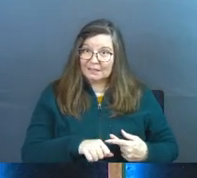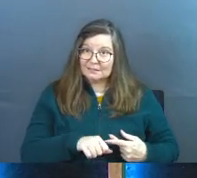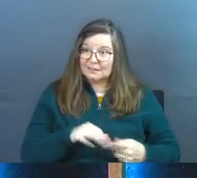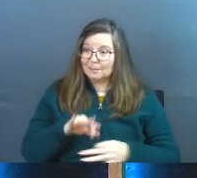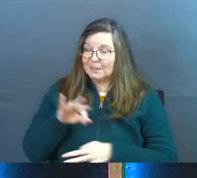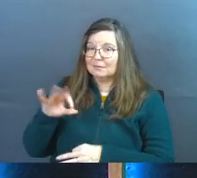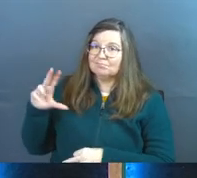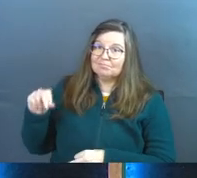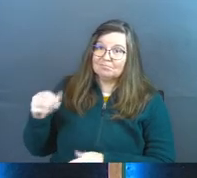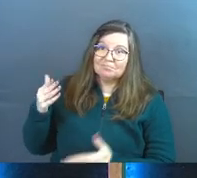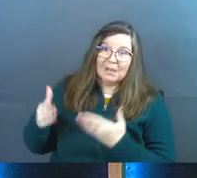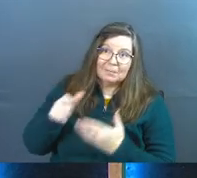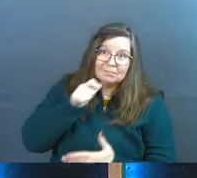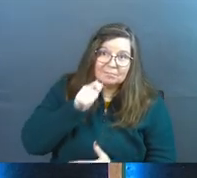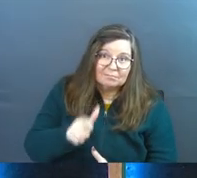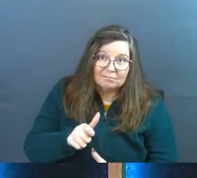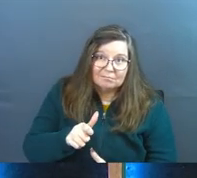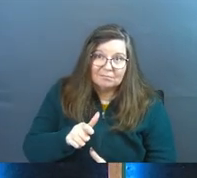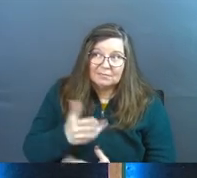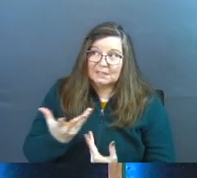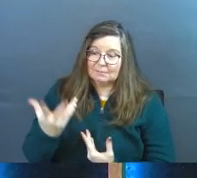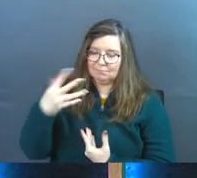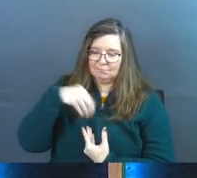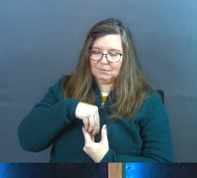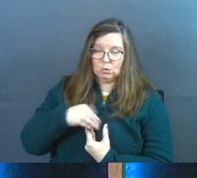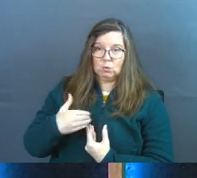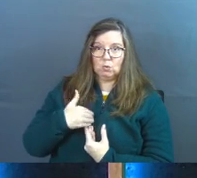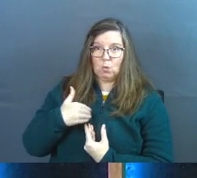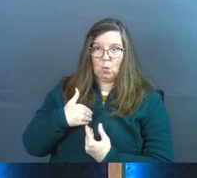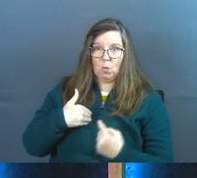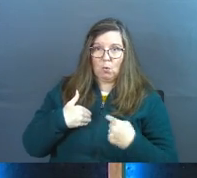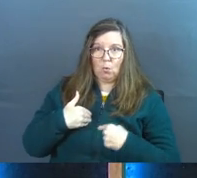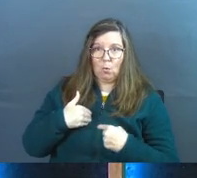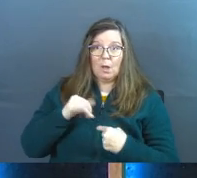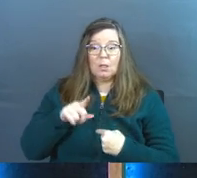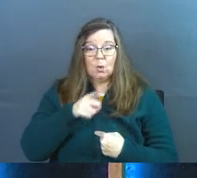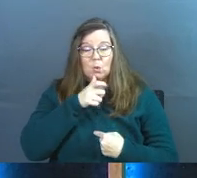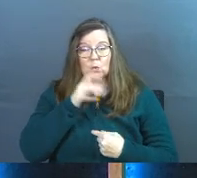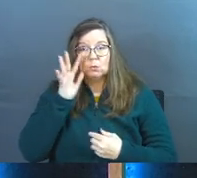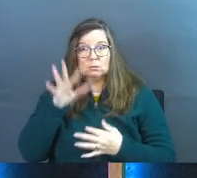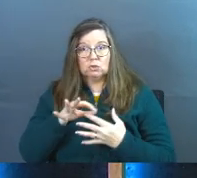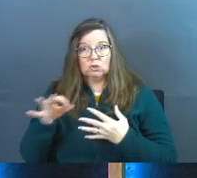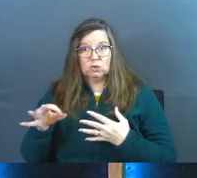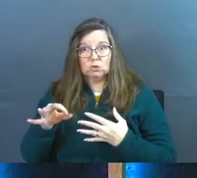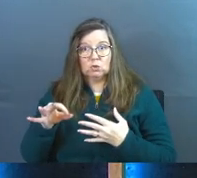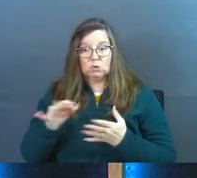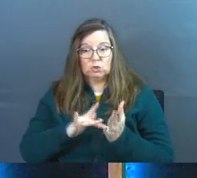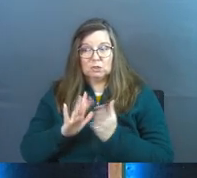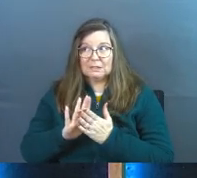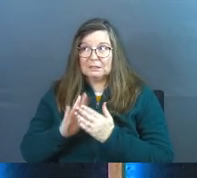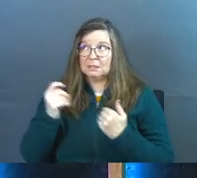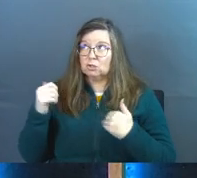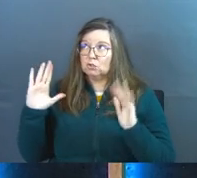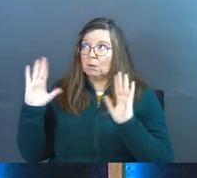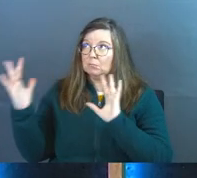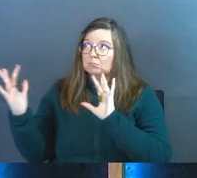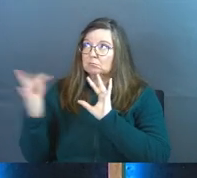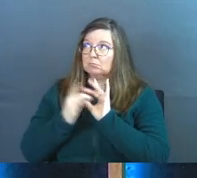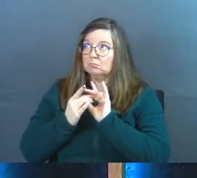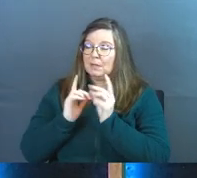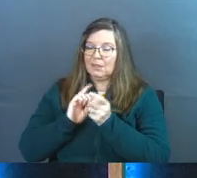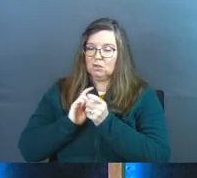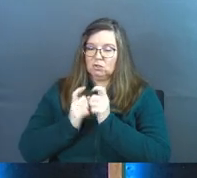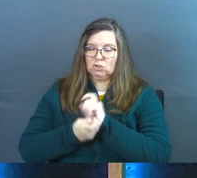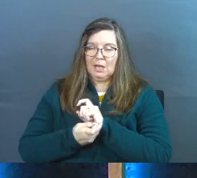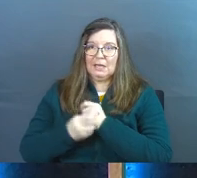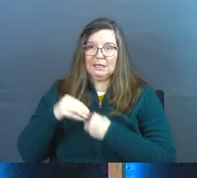You might not have let him in to your soul. And those who choose Jesus and surrender to him, there's a change